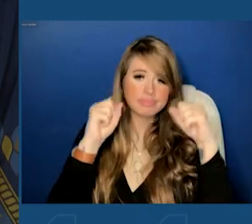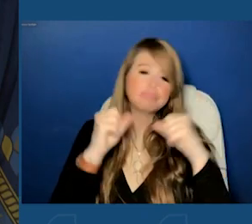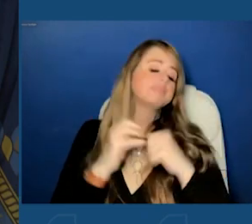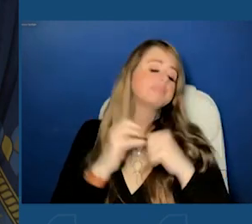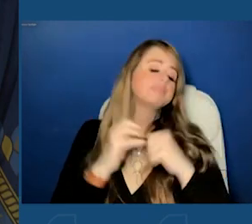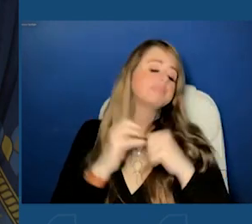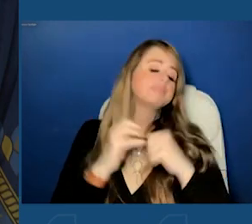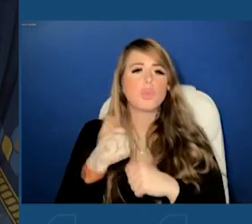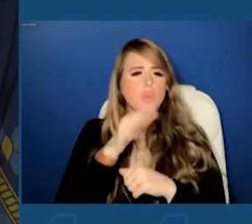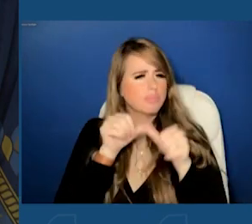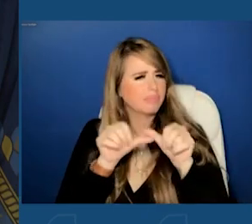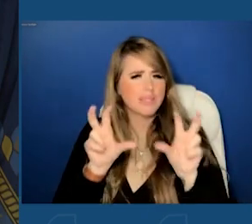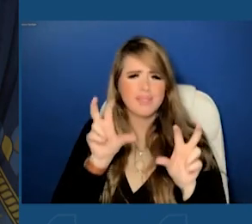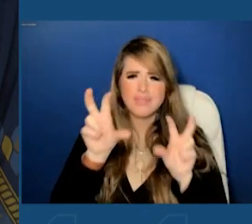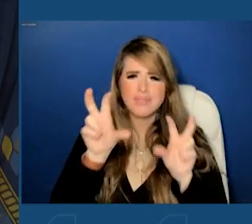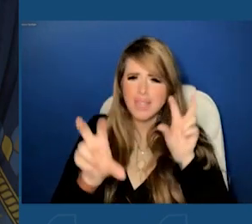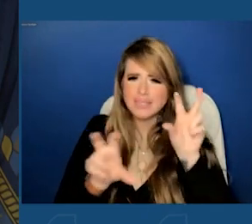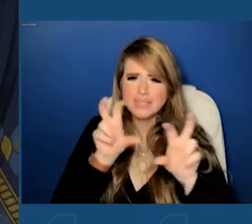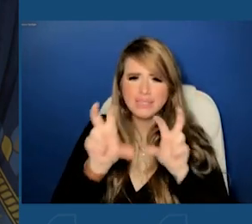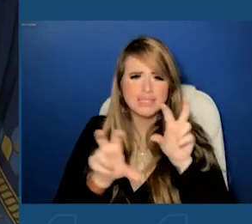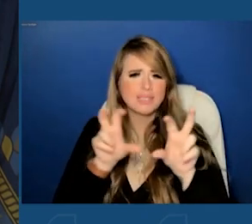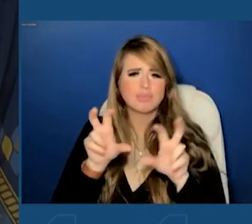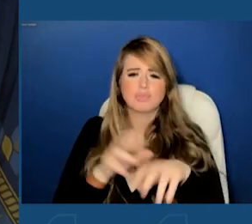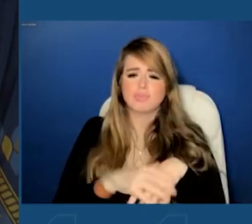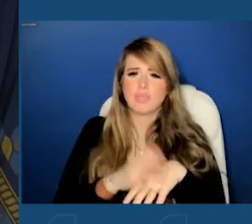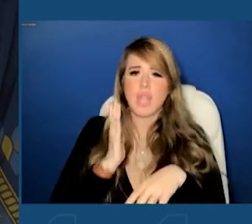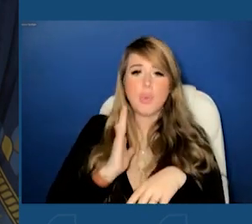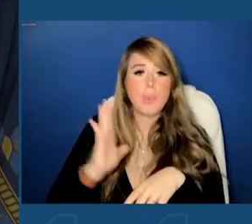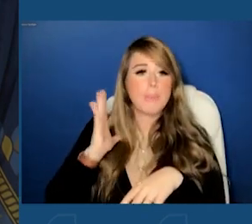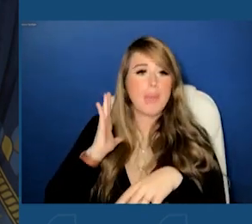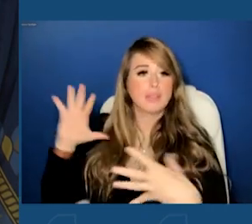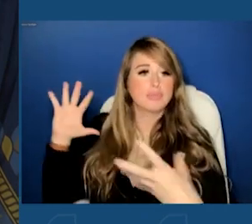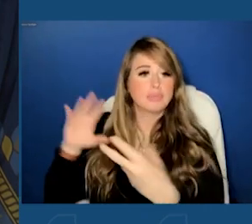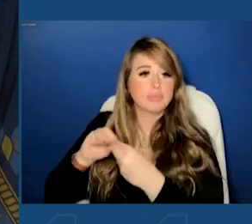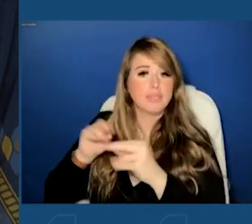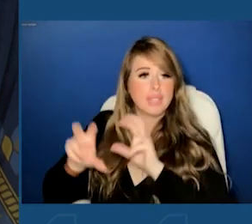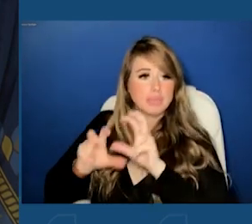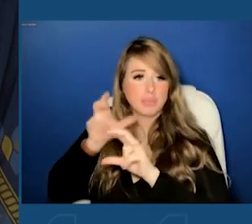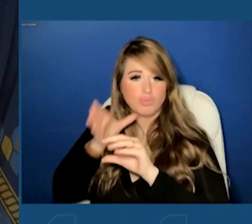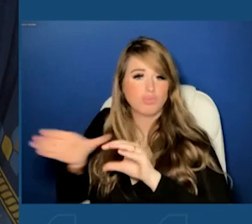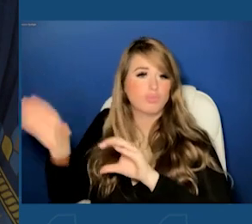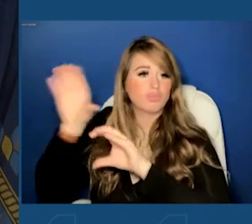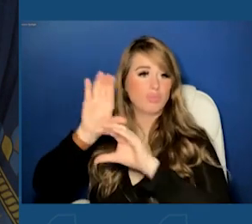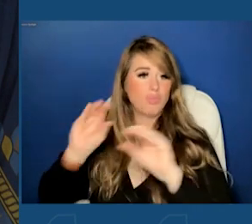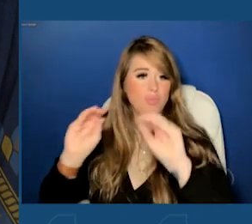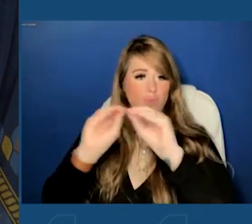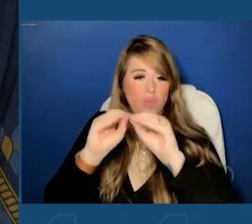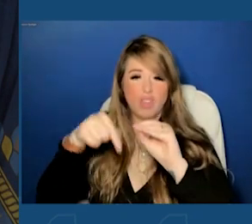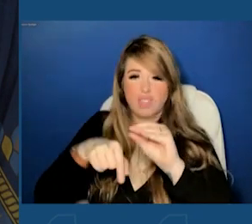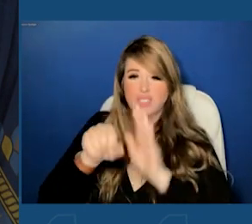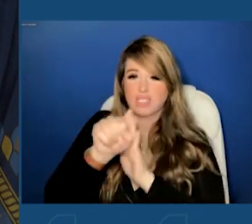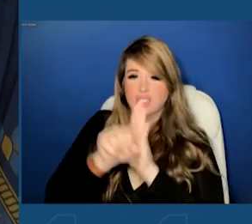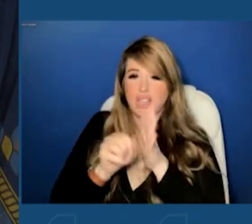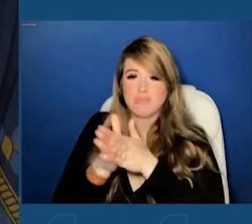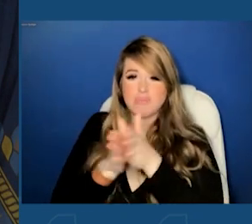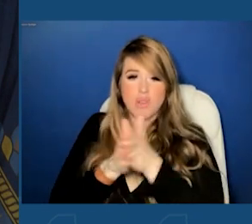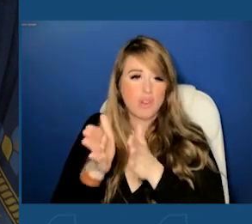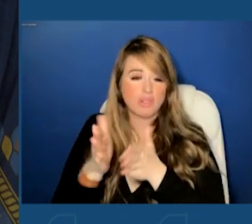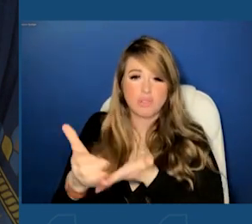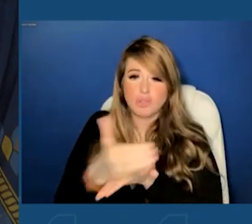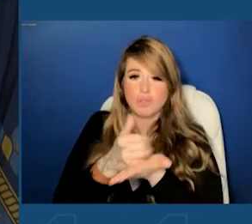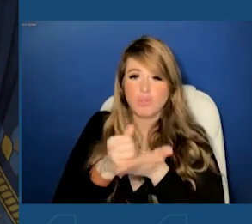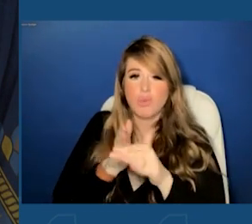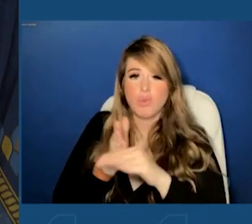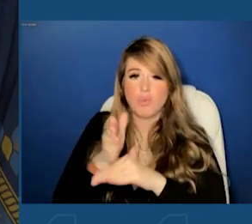investing, building on the past investments of the past. The state park has benefited from over $150 million in